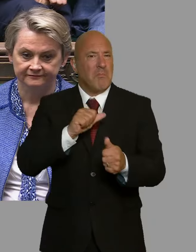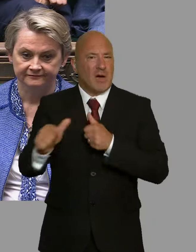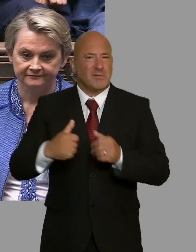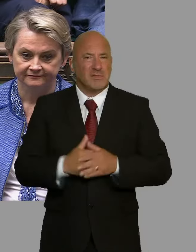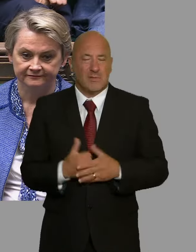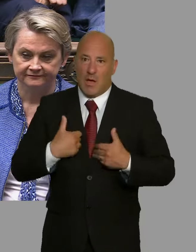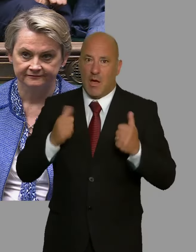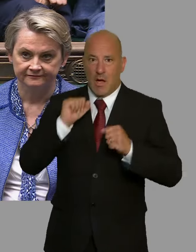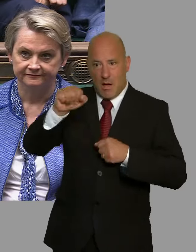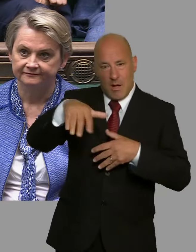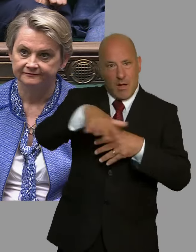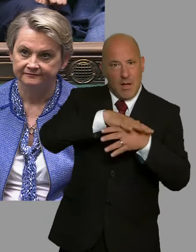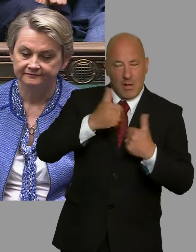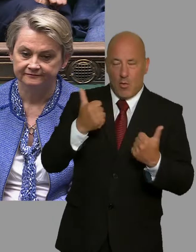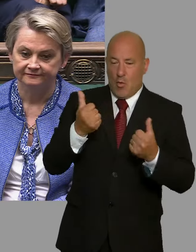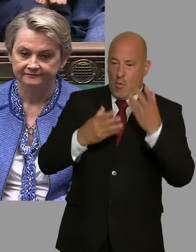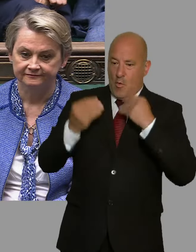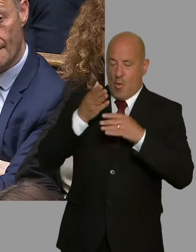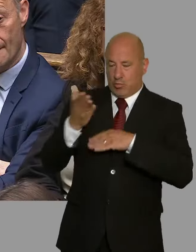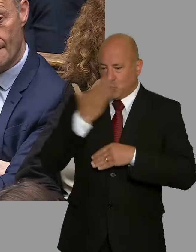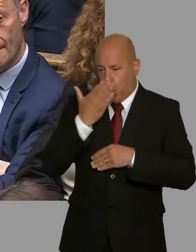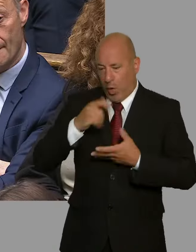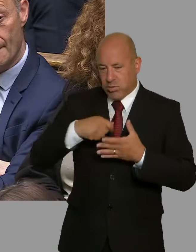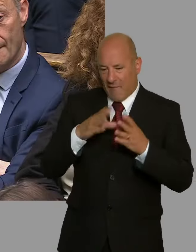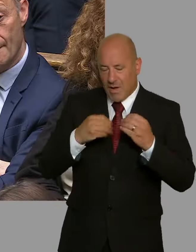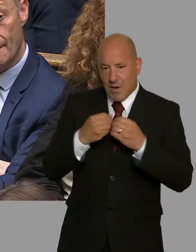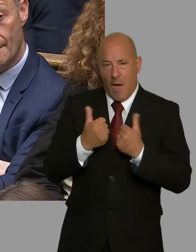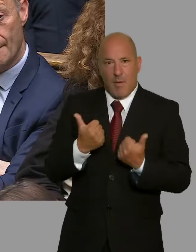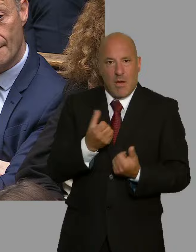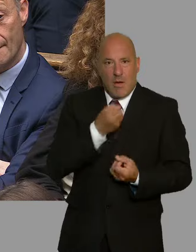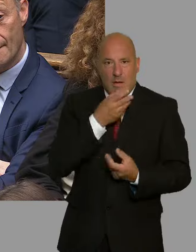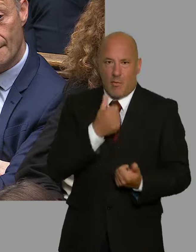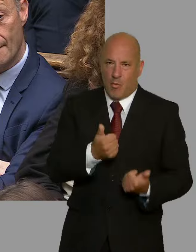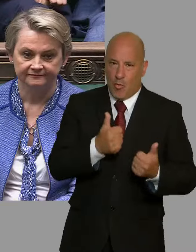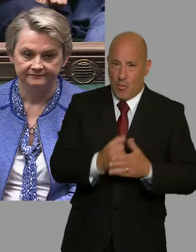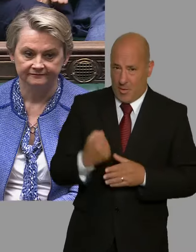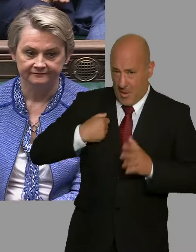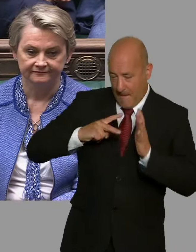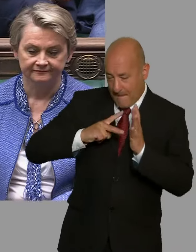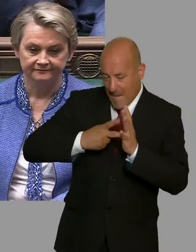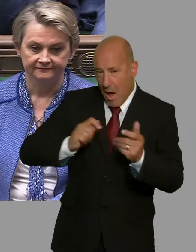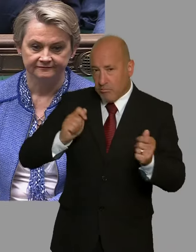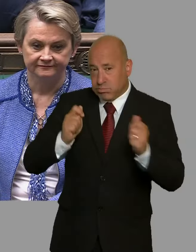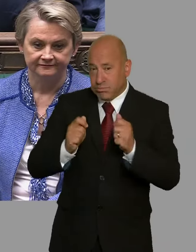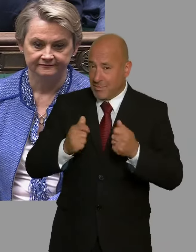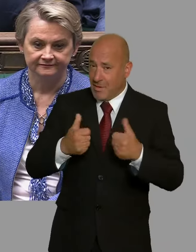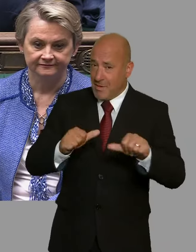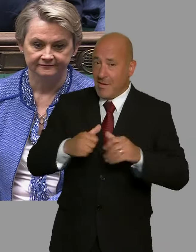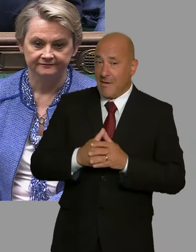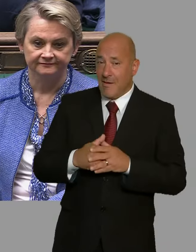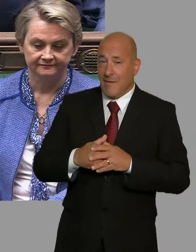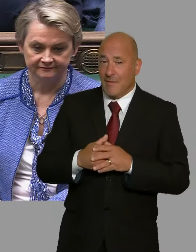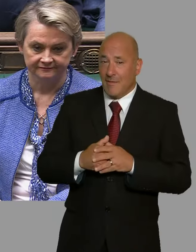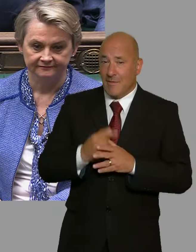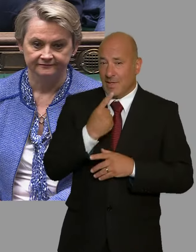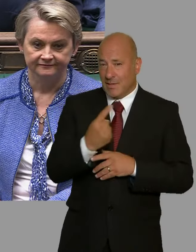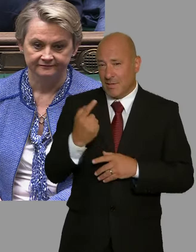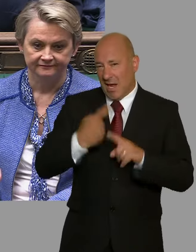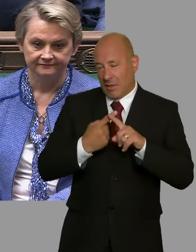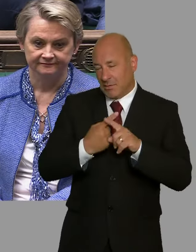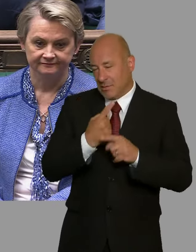support parents to give every child the best start in life. And that's why we're rolling out free childcare, expanding the first 300 school-based